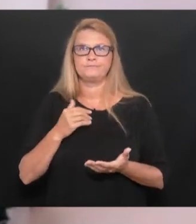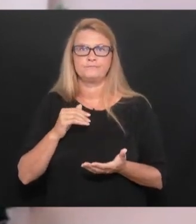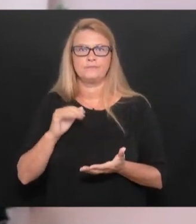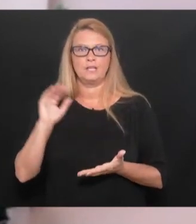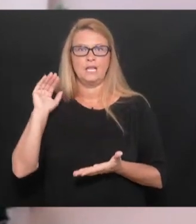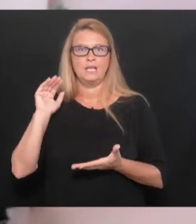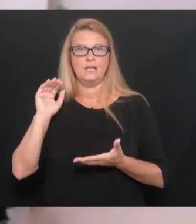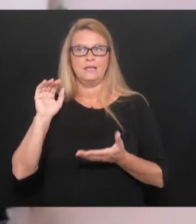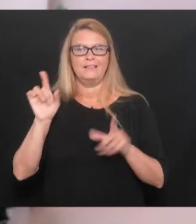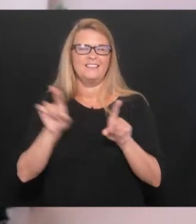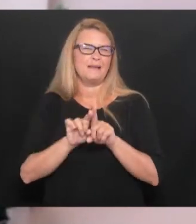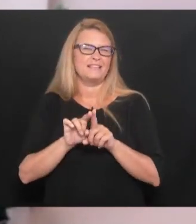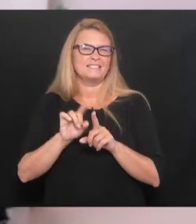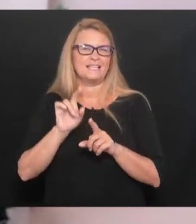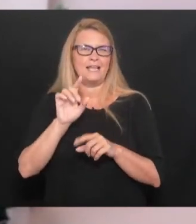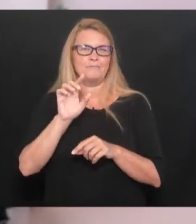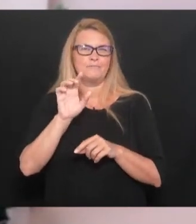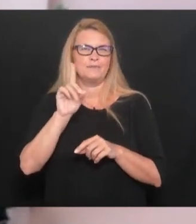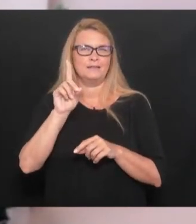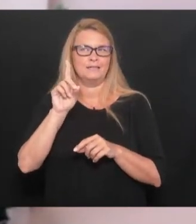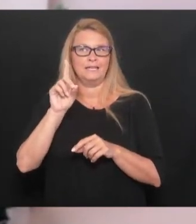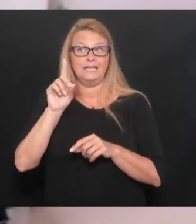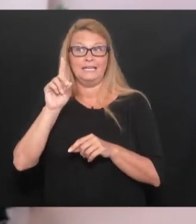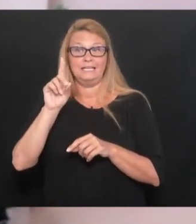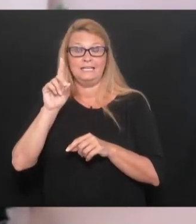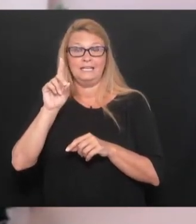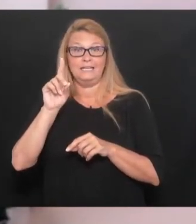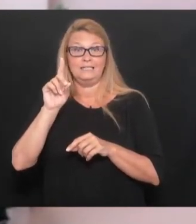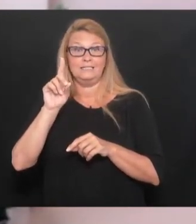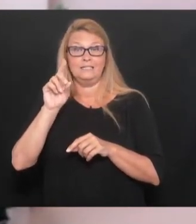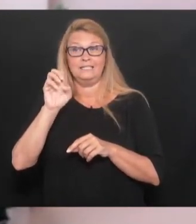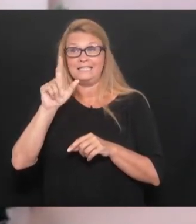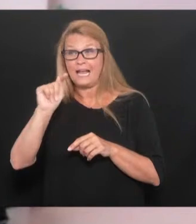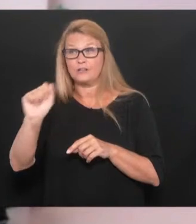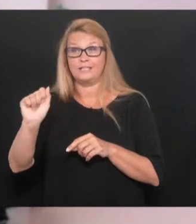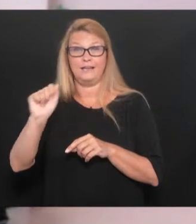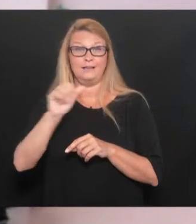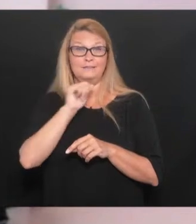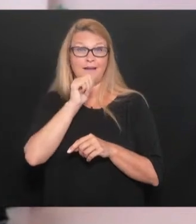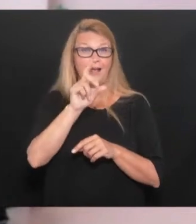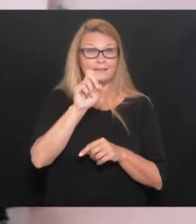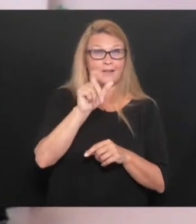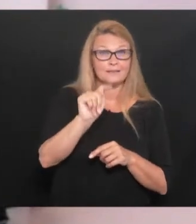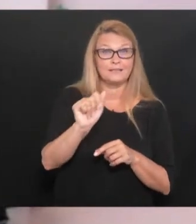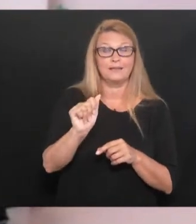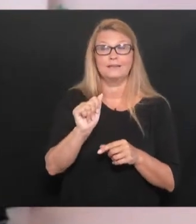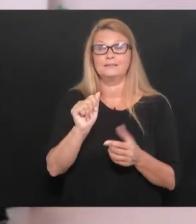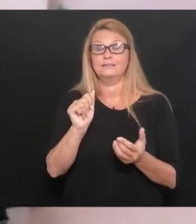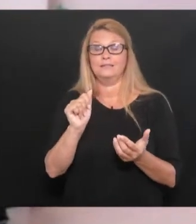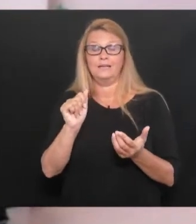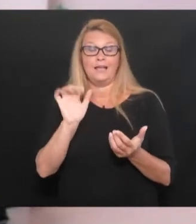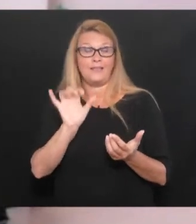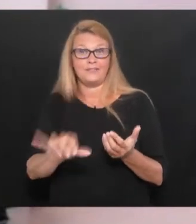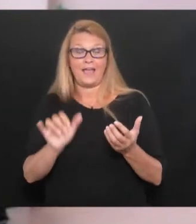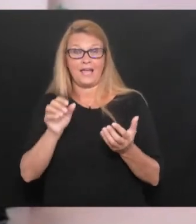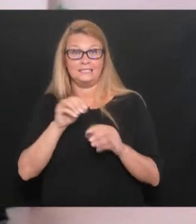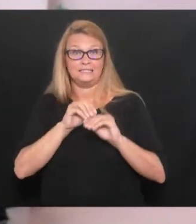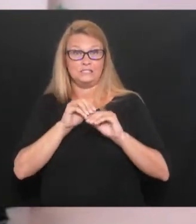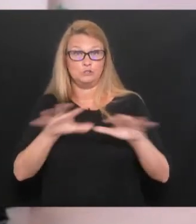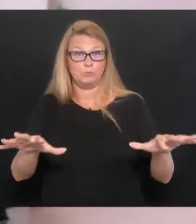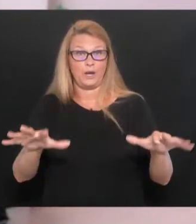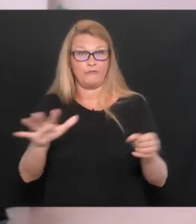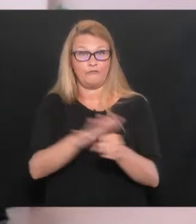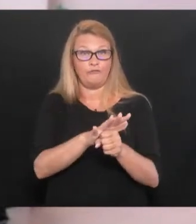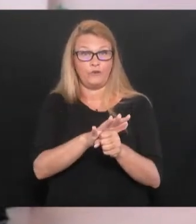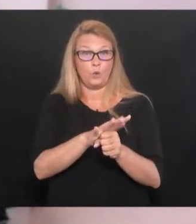with the Delta variant and vaccinated, non-vaccinated people. So the concern about the spread from fully